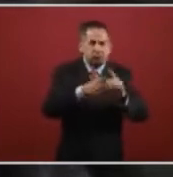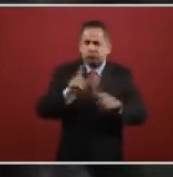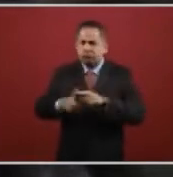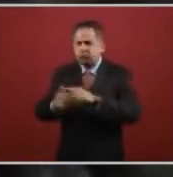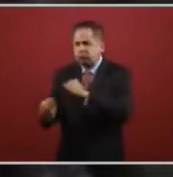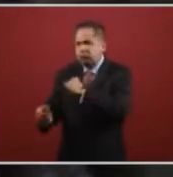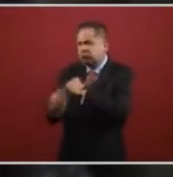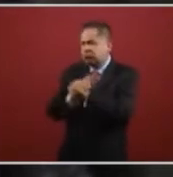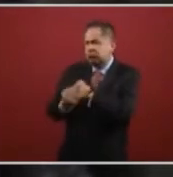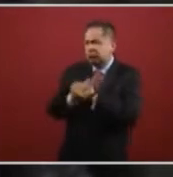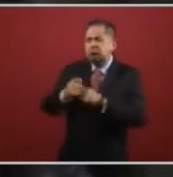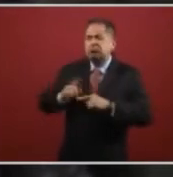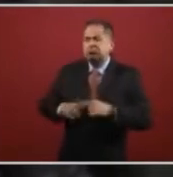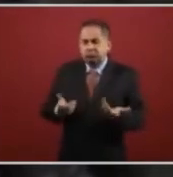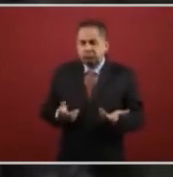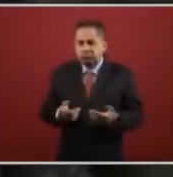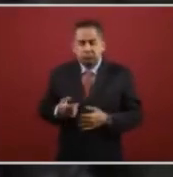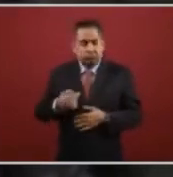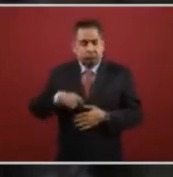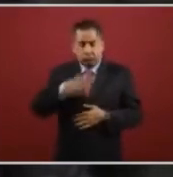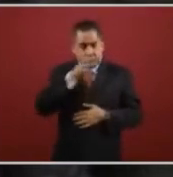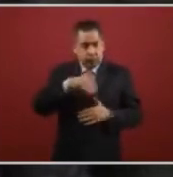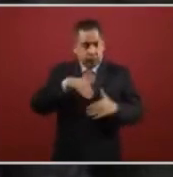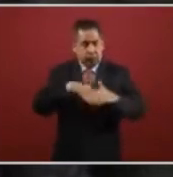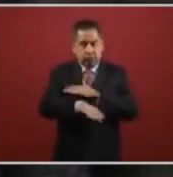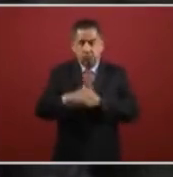newspaper people have to do coverage?